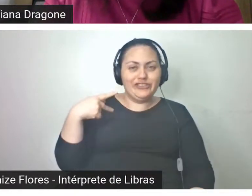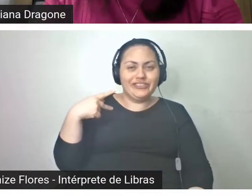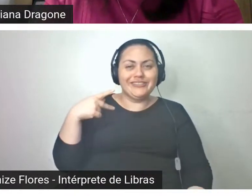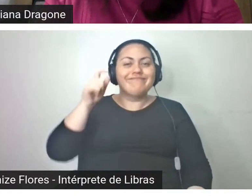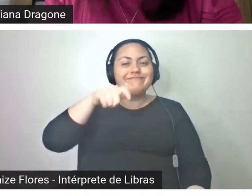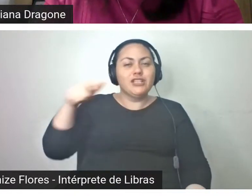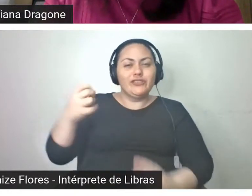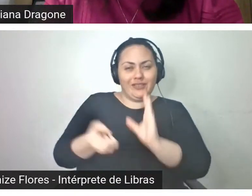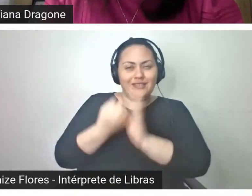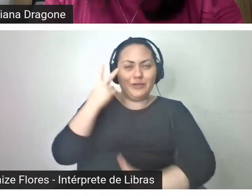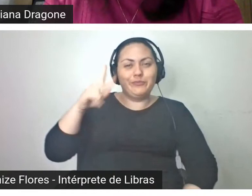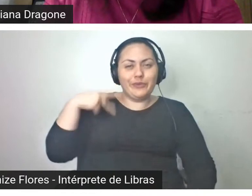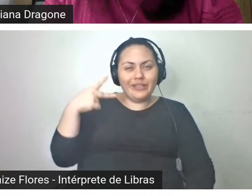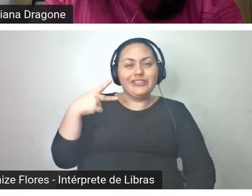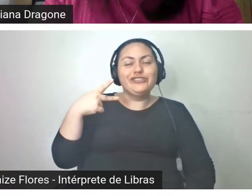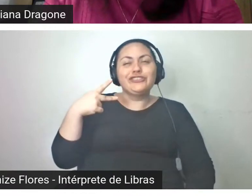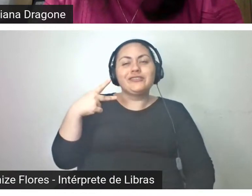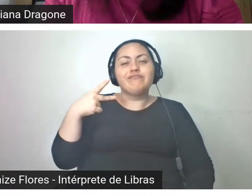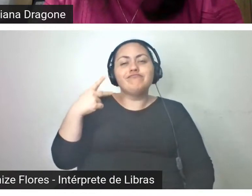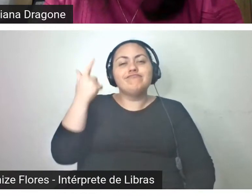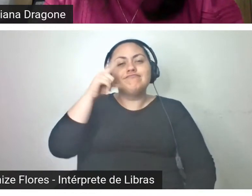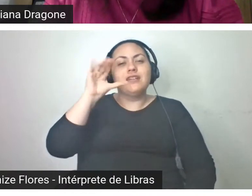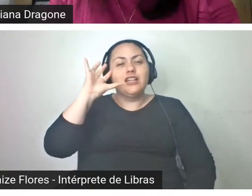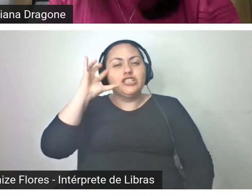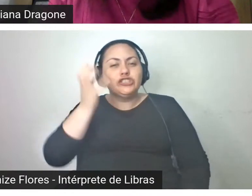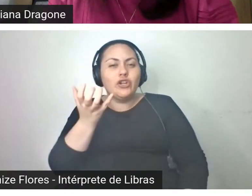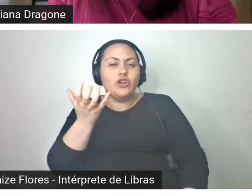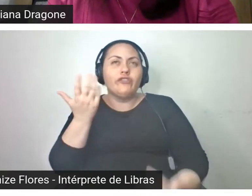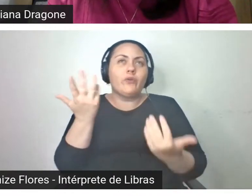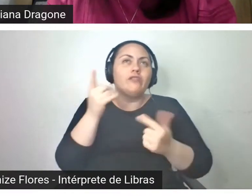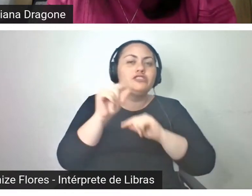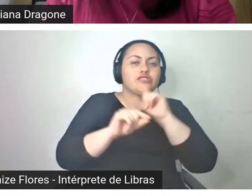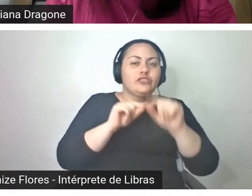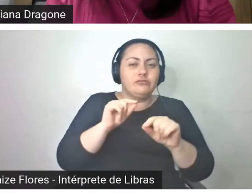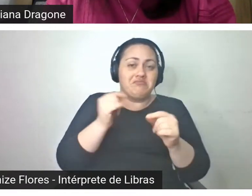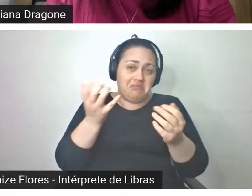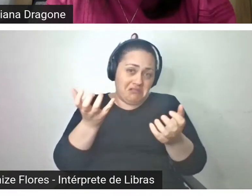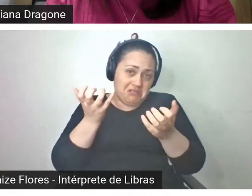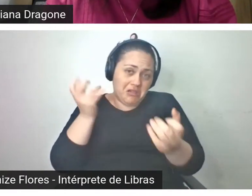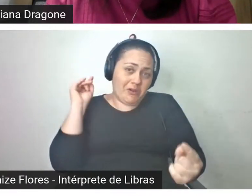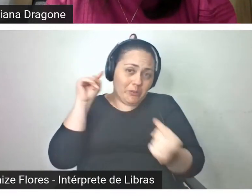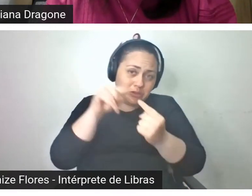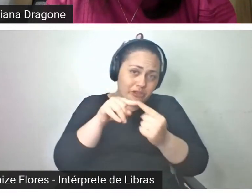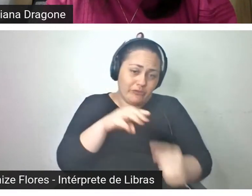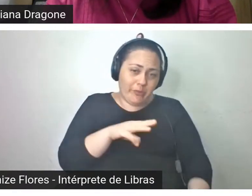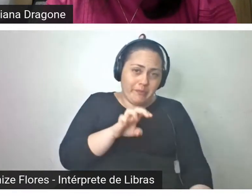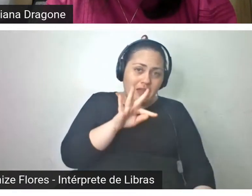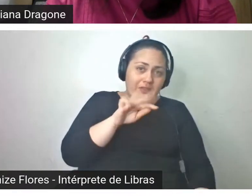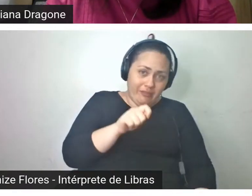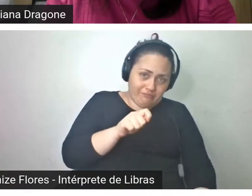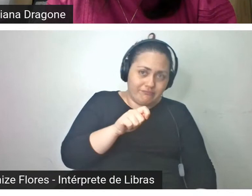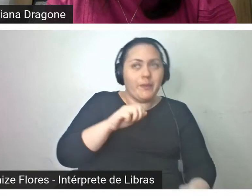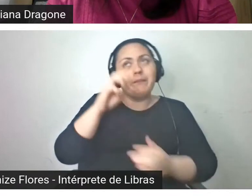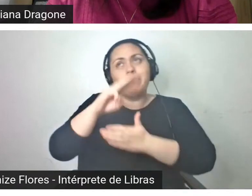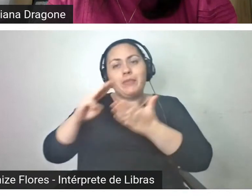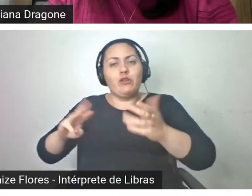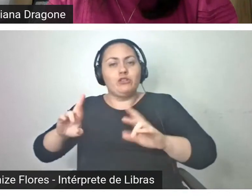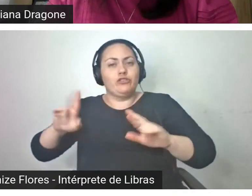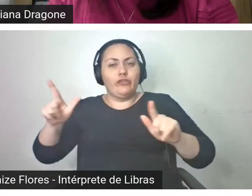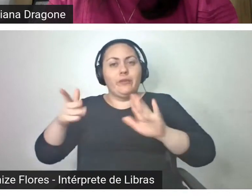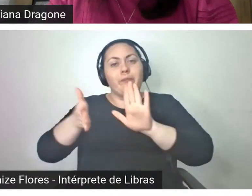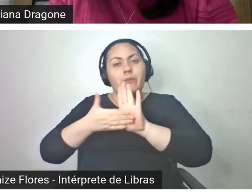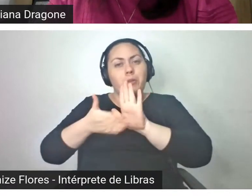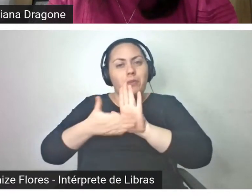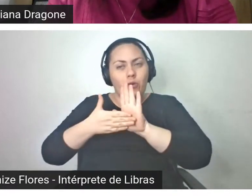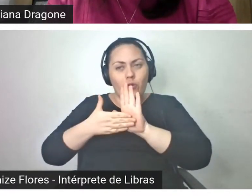a tomar as decisões. Então, se eles querem atingir uma meta, né, o método vai mostrar quanto eles vão precisar